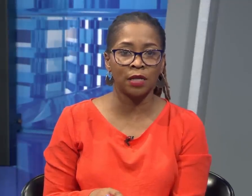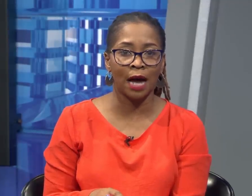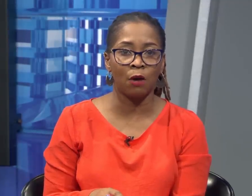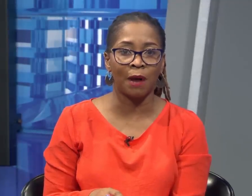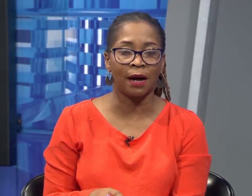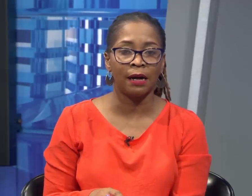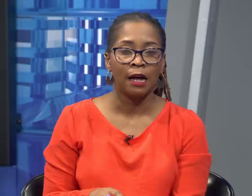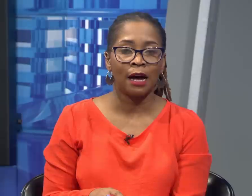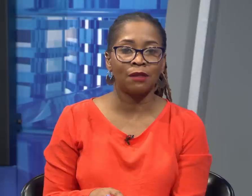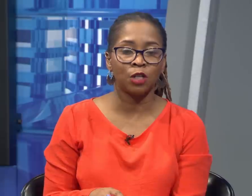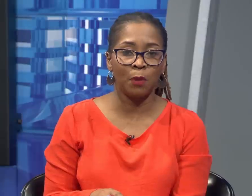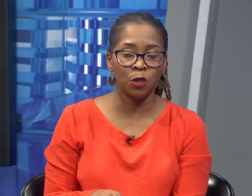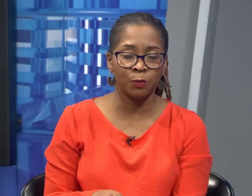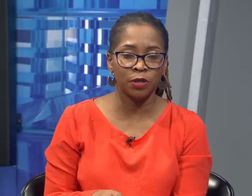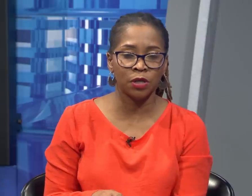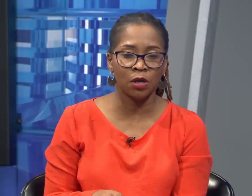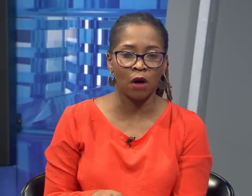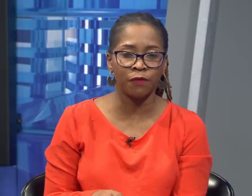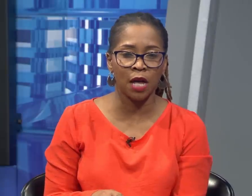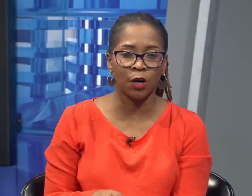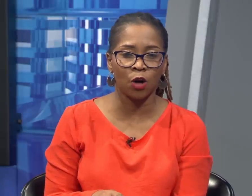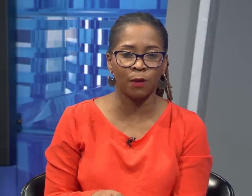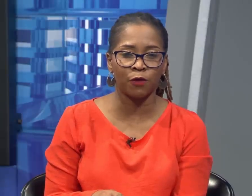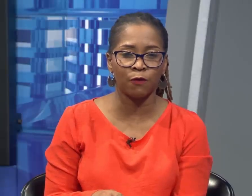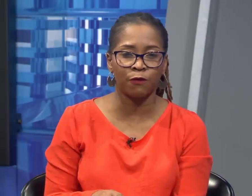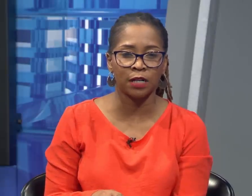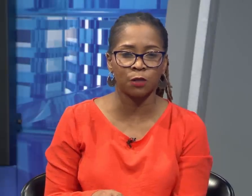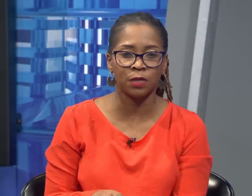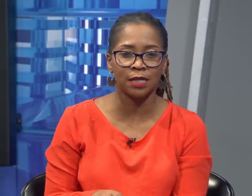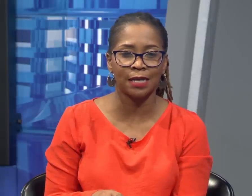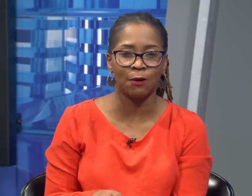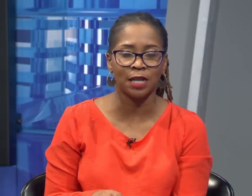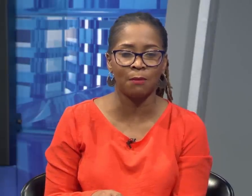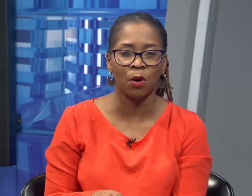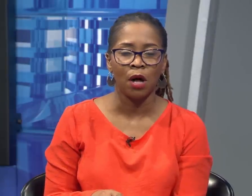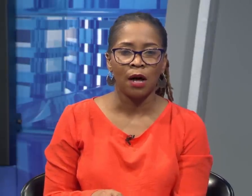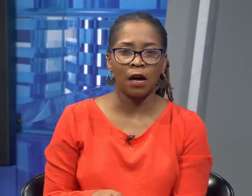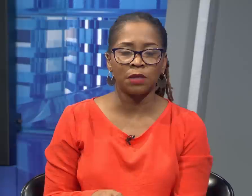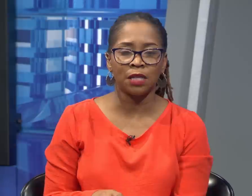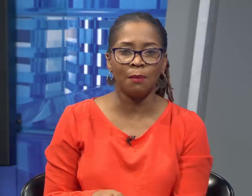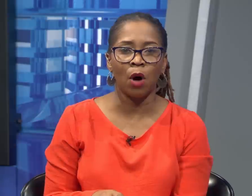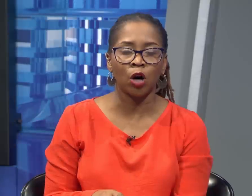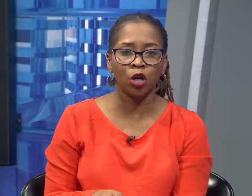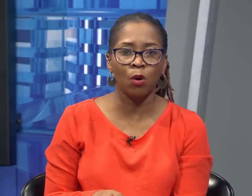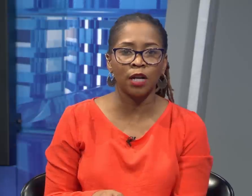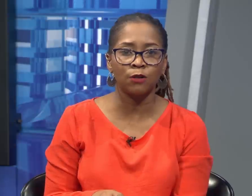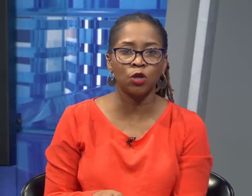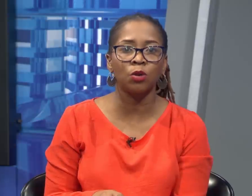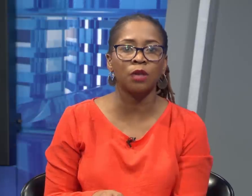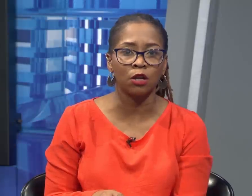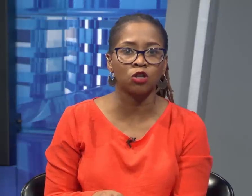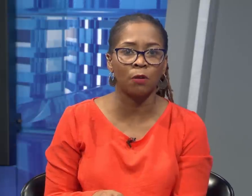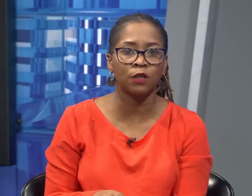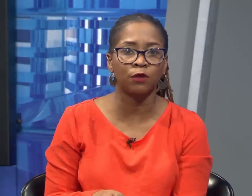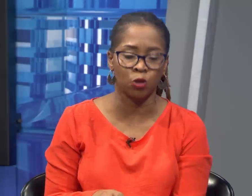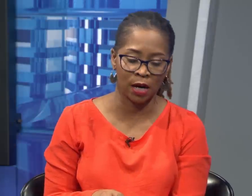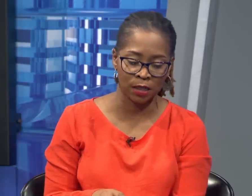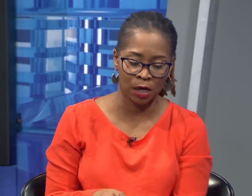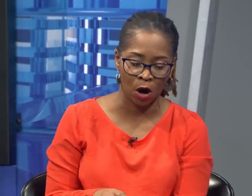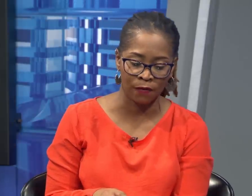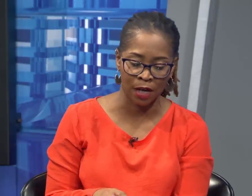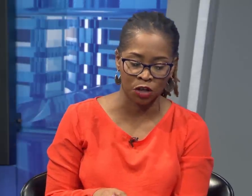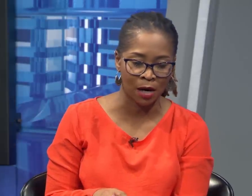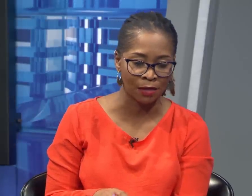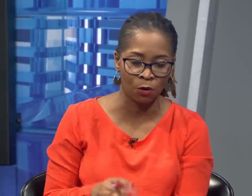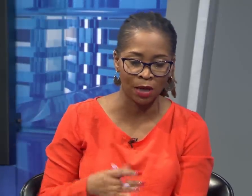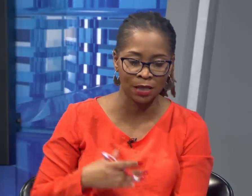We're joined now by the spokesperson of the Economic Freedom Fighters, Mr. Sinawo Tambo. Mr. Tambo, a good morning to you. Thank you so much for joining